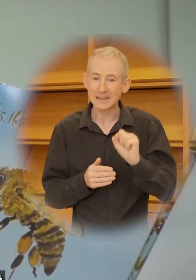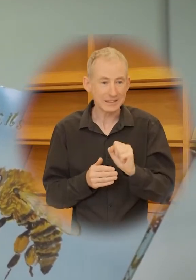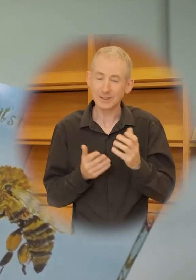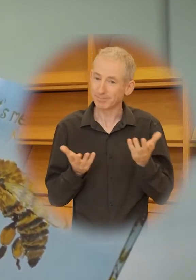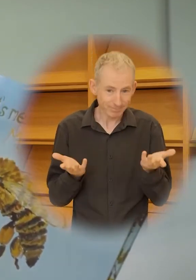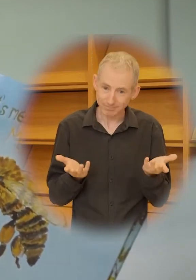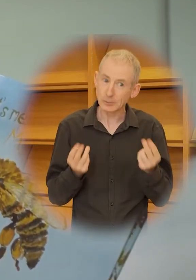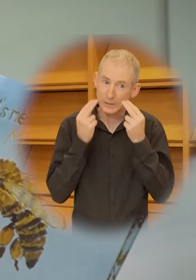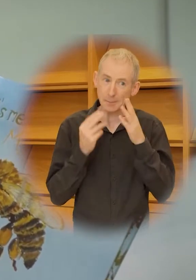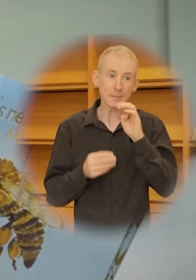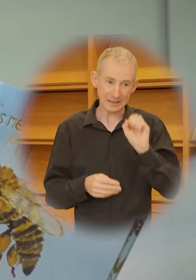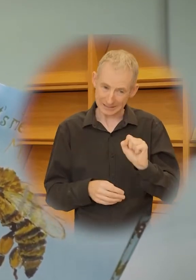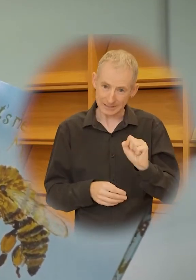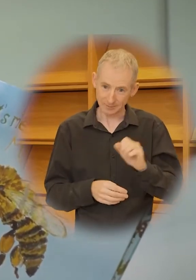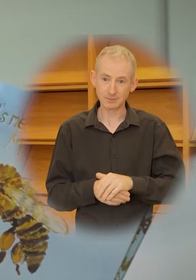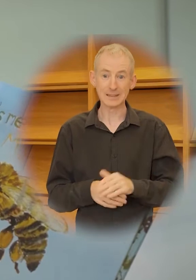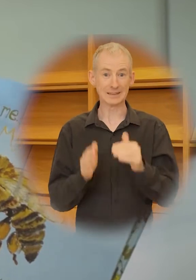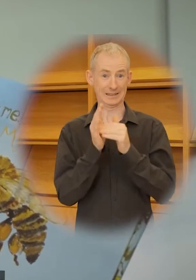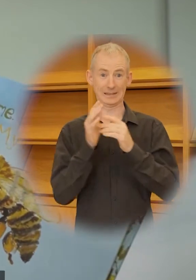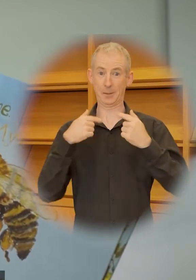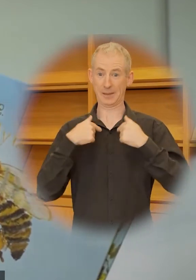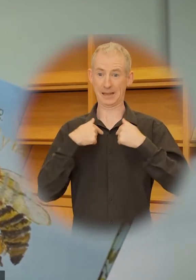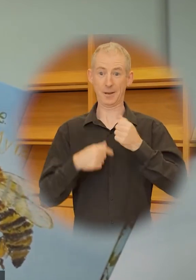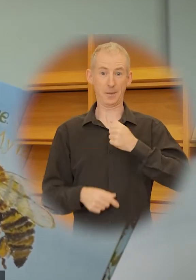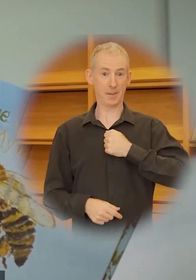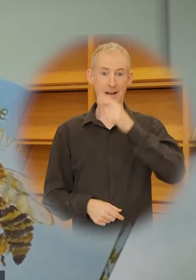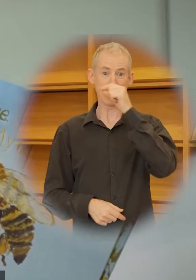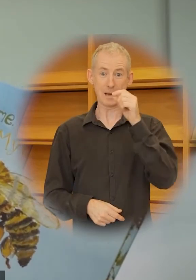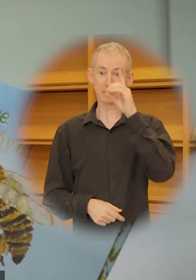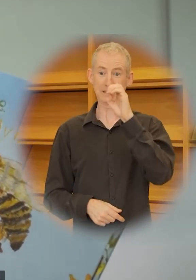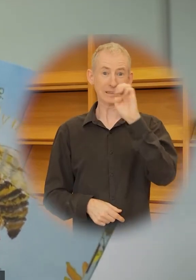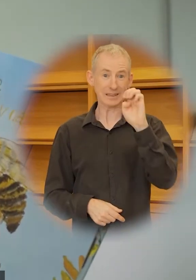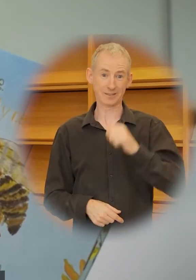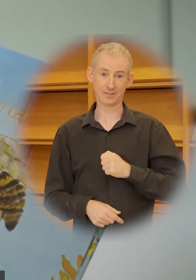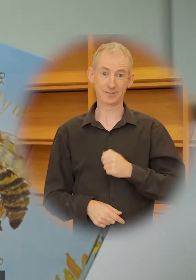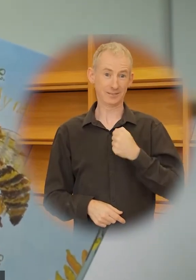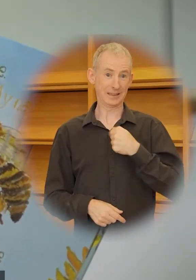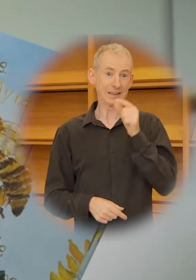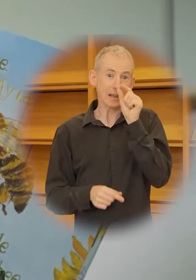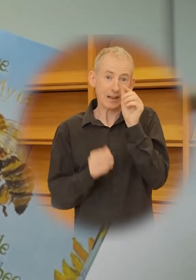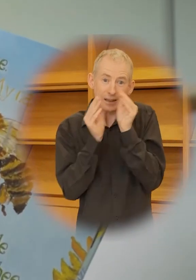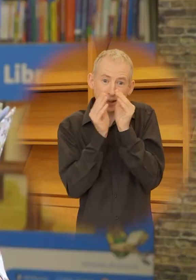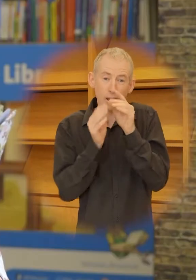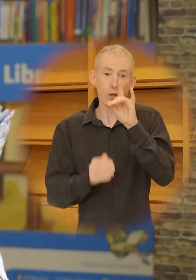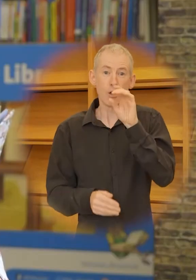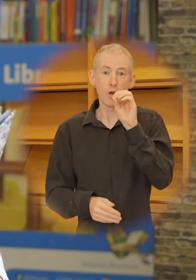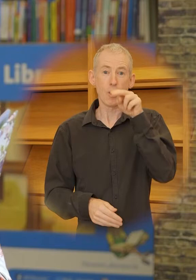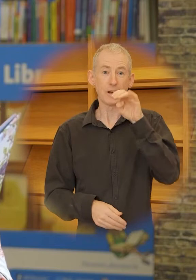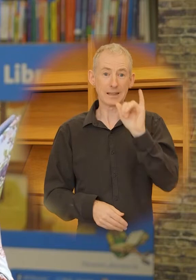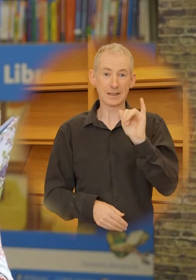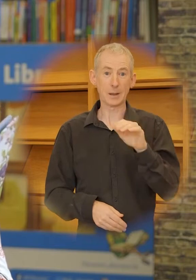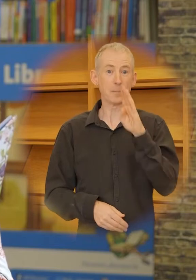eat if you haven't got the bees. Yes, it's me. My name is Dee. I'm a